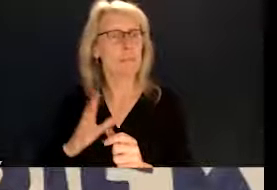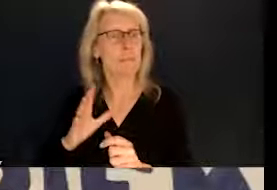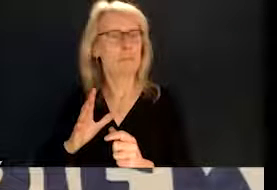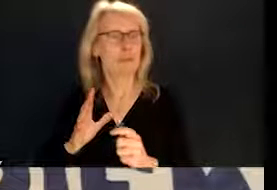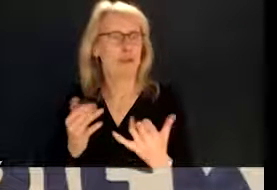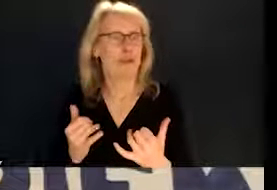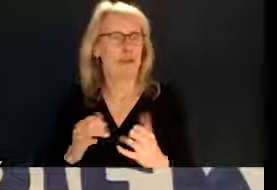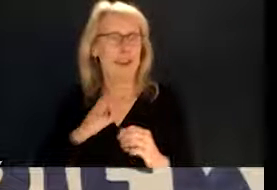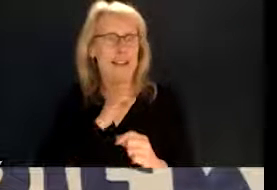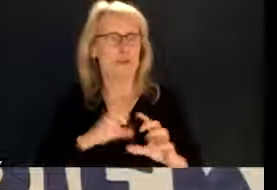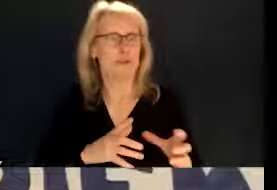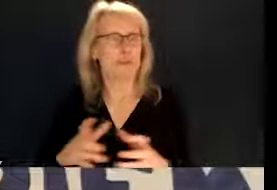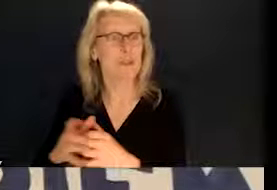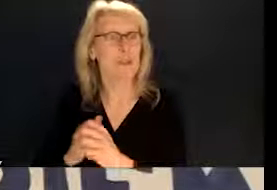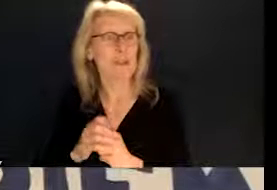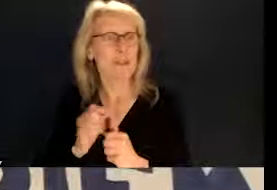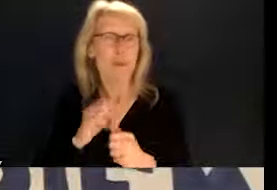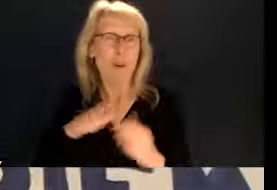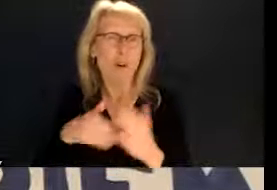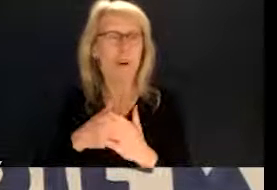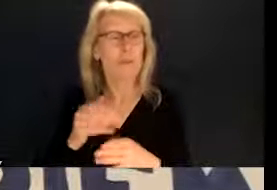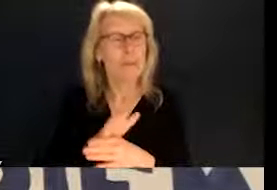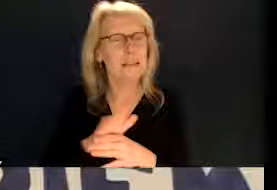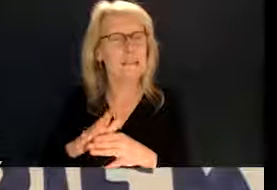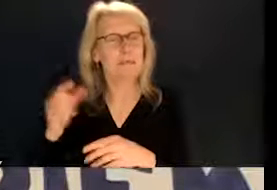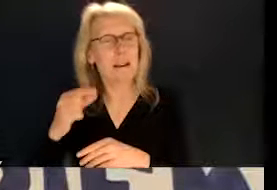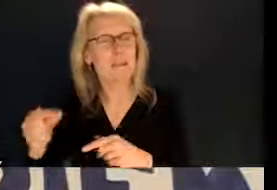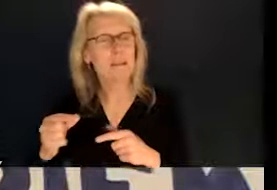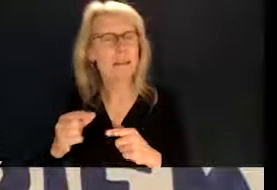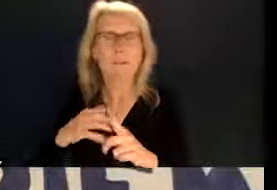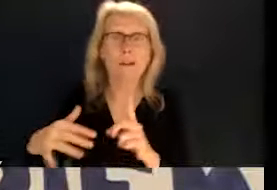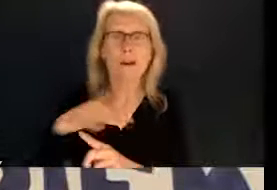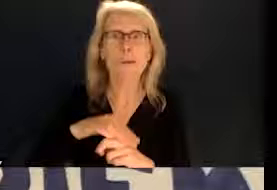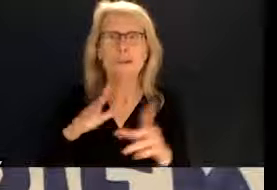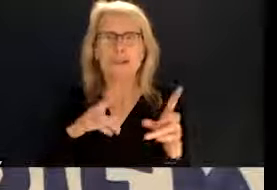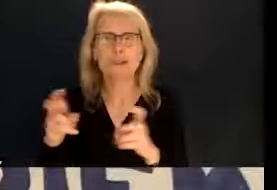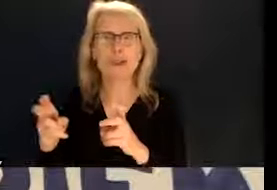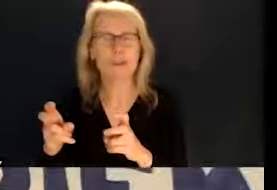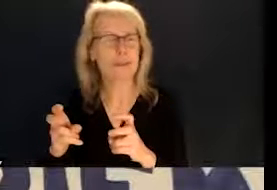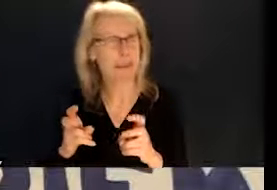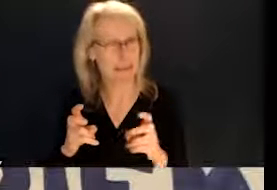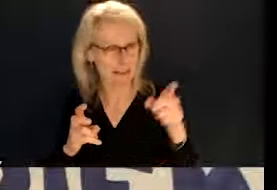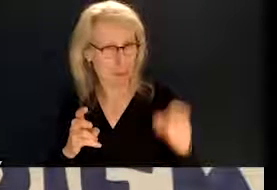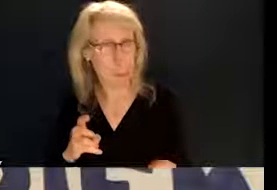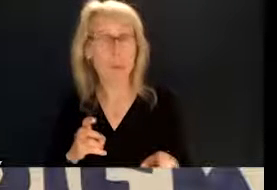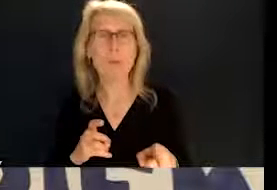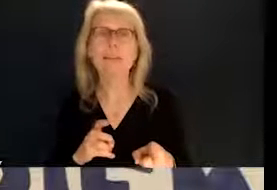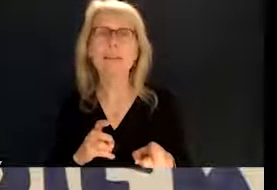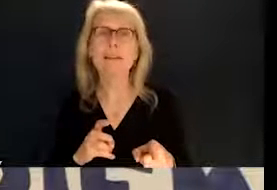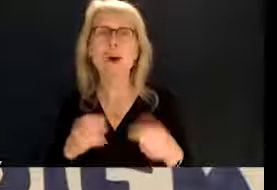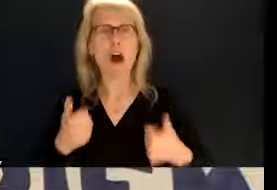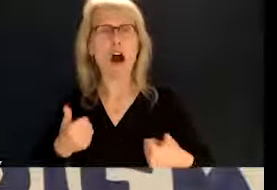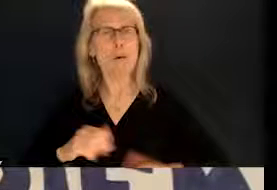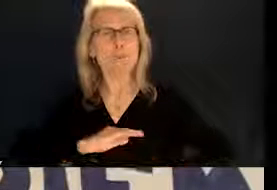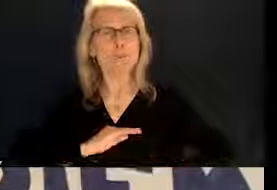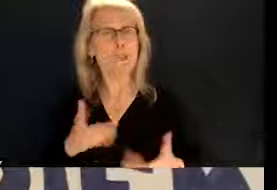wrong. We're not there yet. We're not there yet. And that's infuriating. All y'all should be